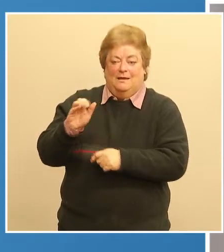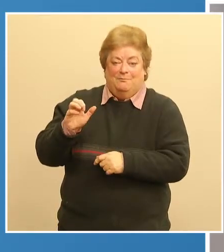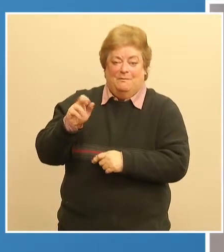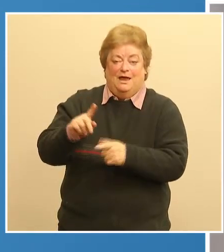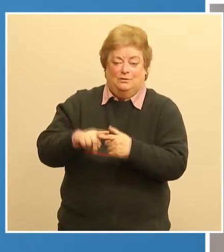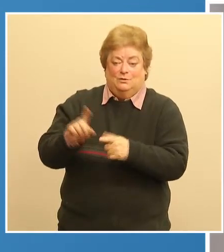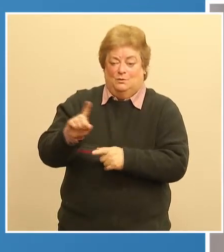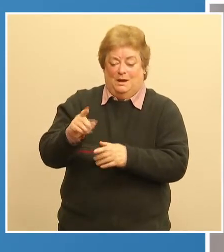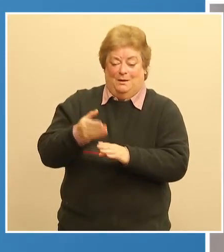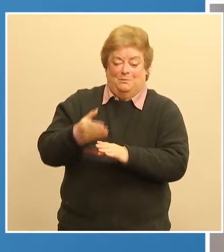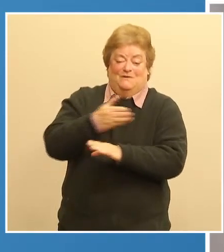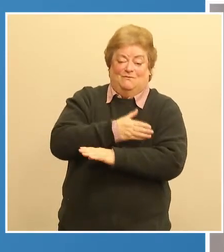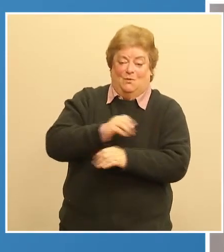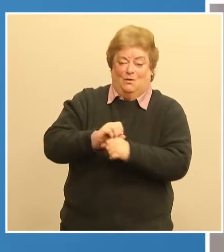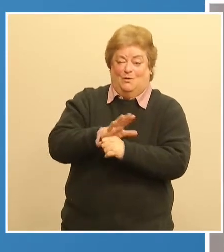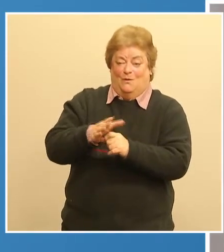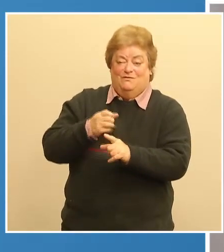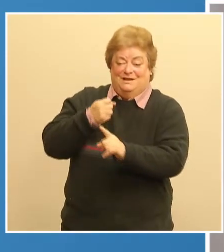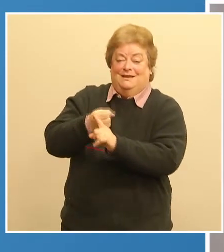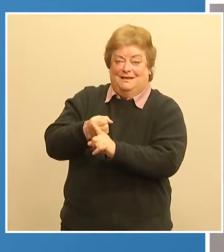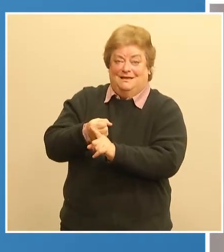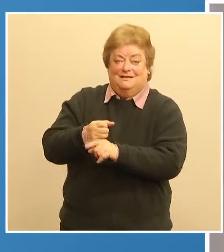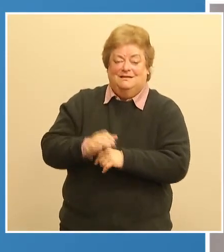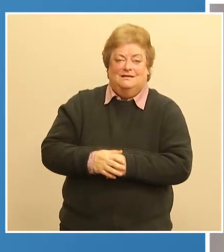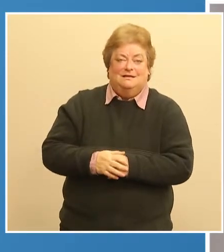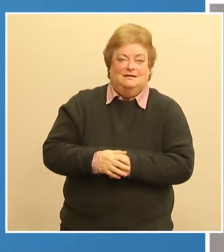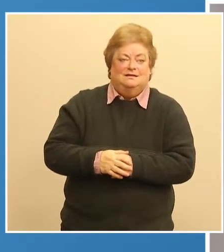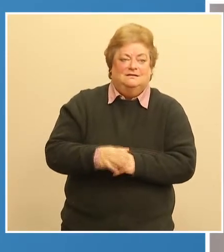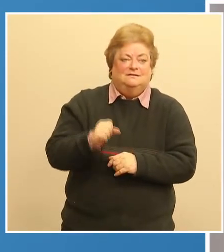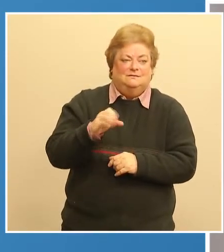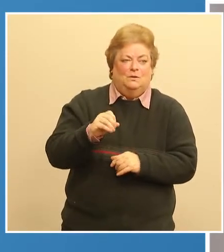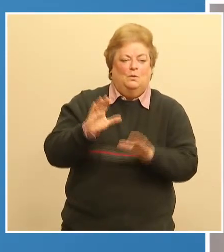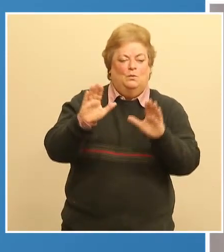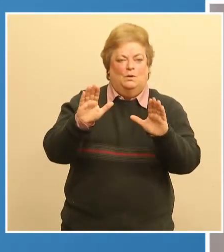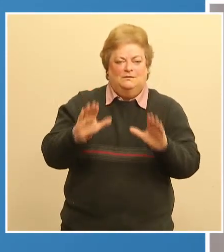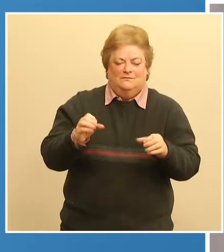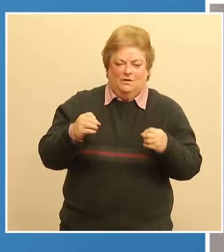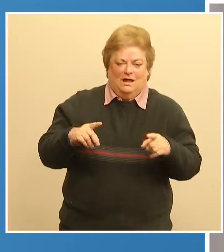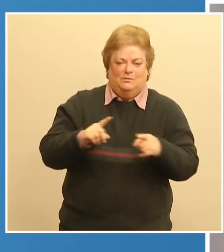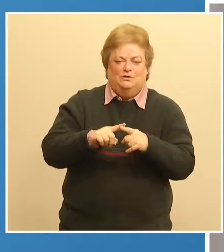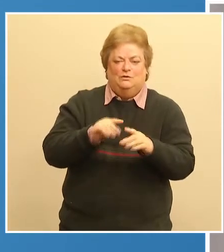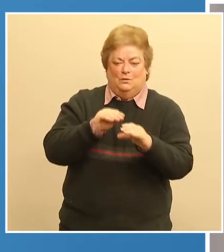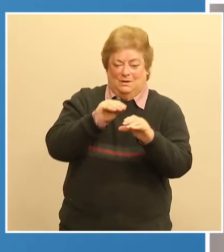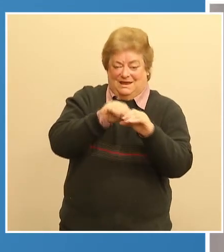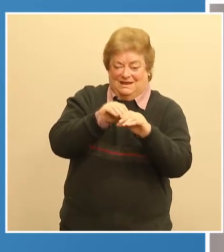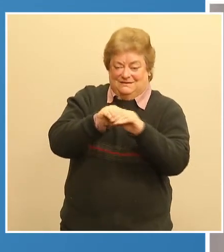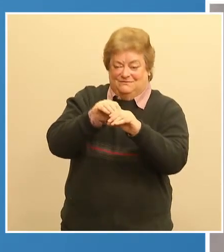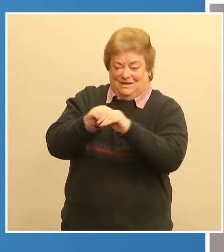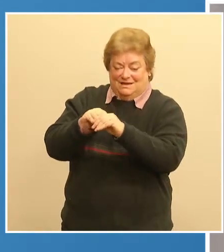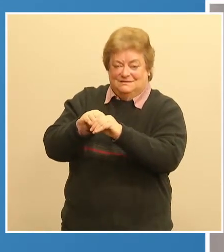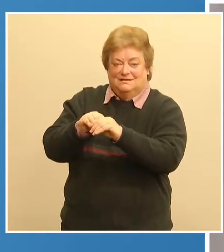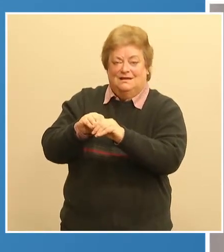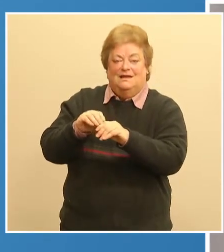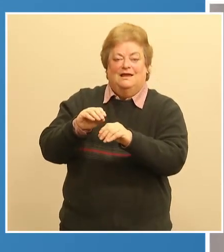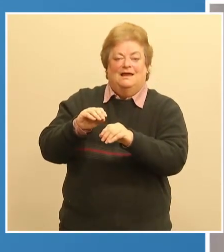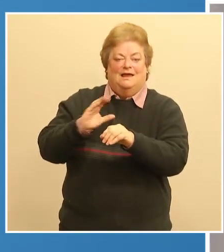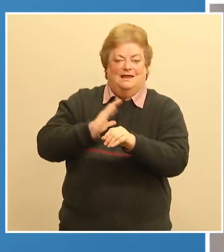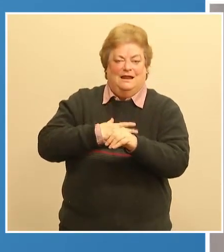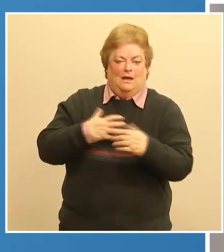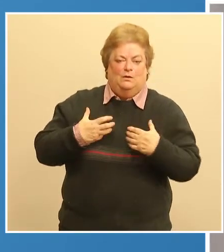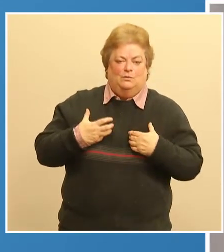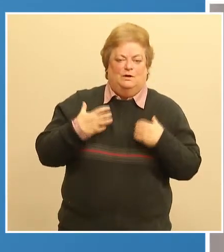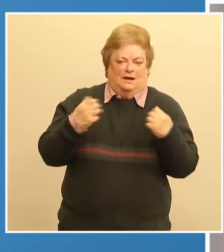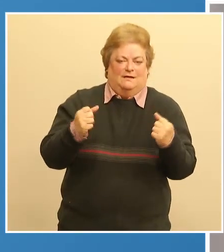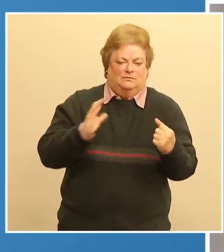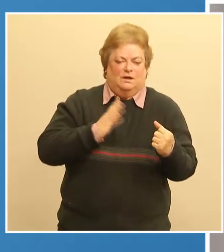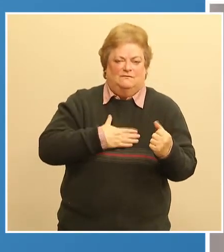the pandemic. So it's a wonderful opportunity to be investing in the strength, resiliency, and recovery